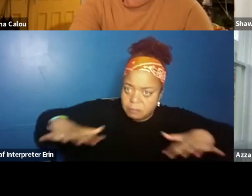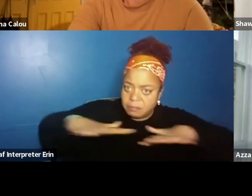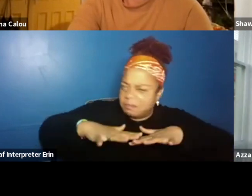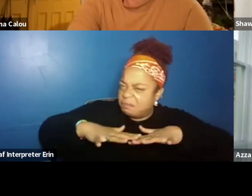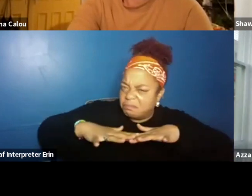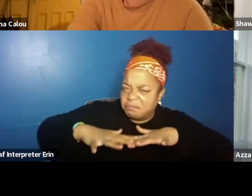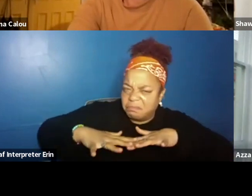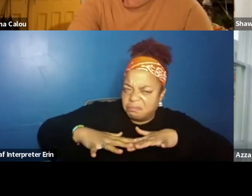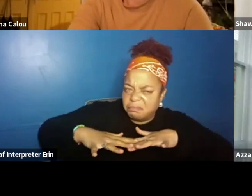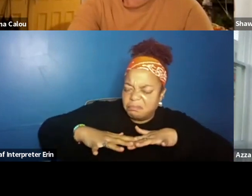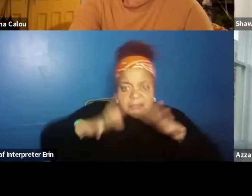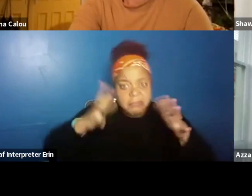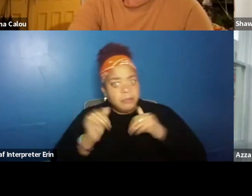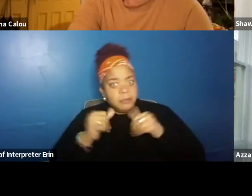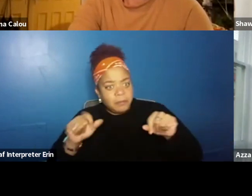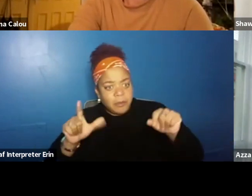be.